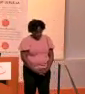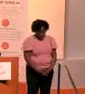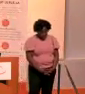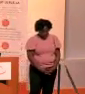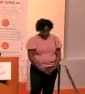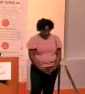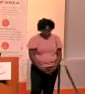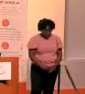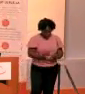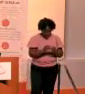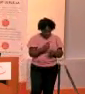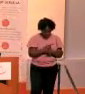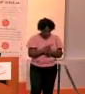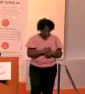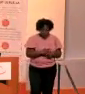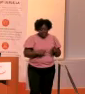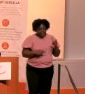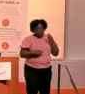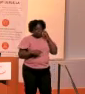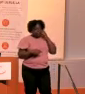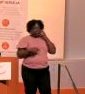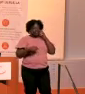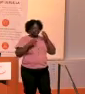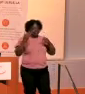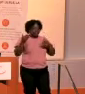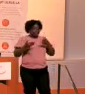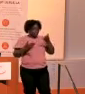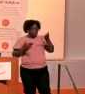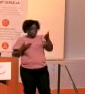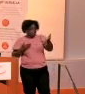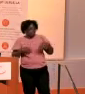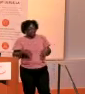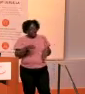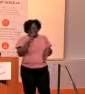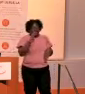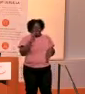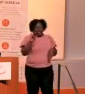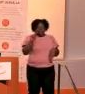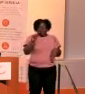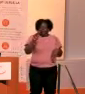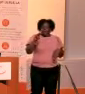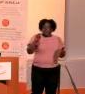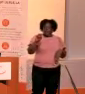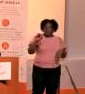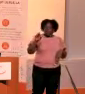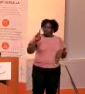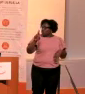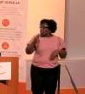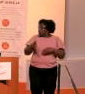Okay, it is my pleasure to introduce Dr. Andrew BitMansour. He is with Fate